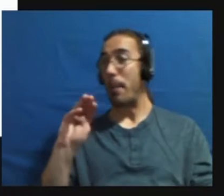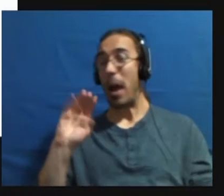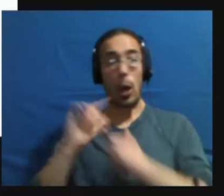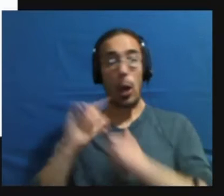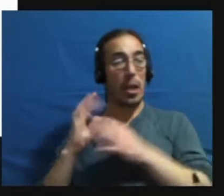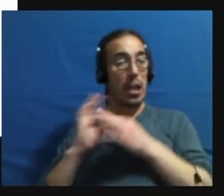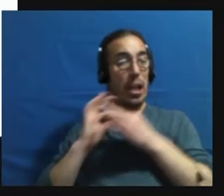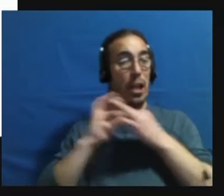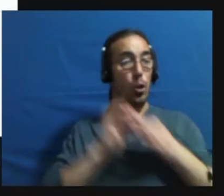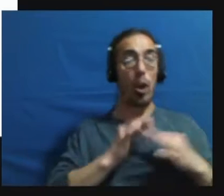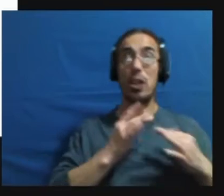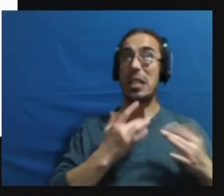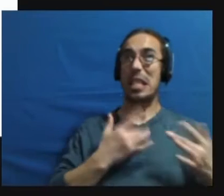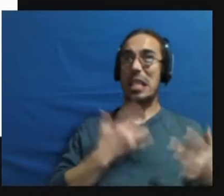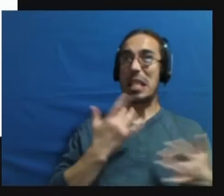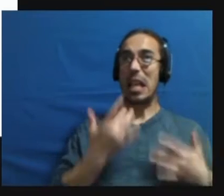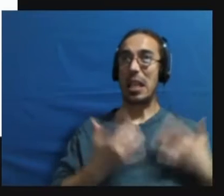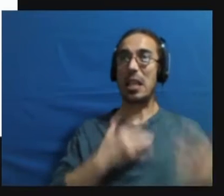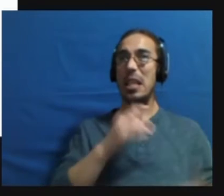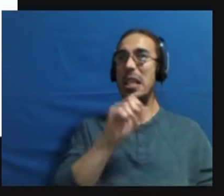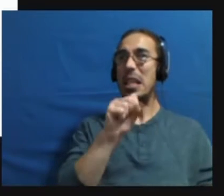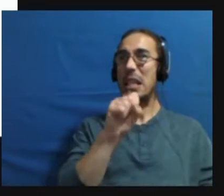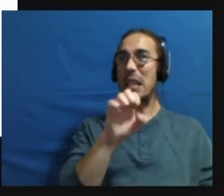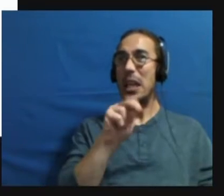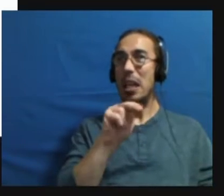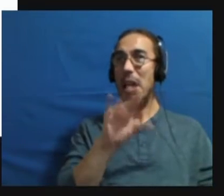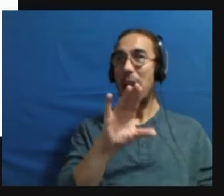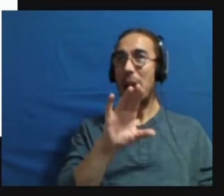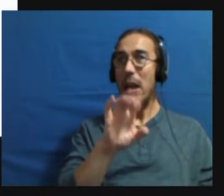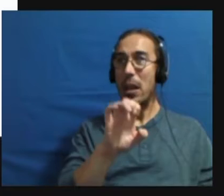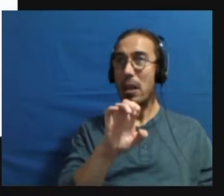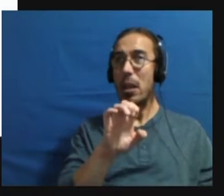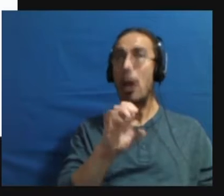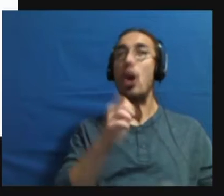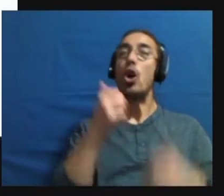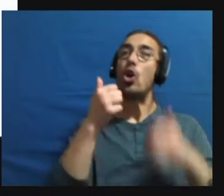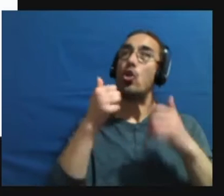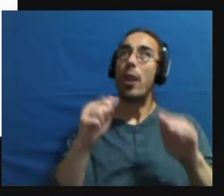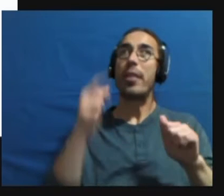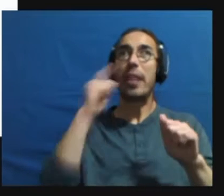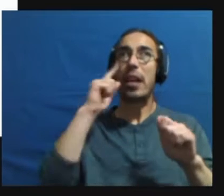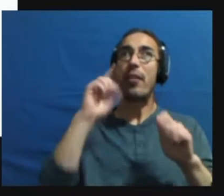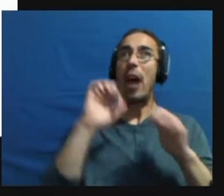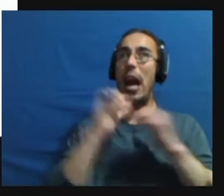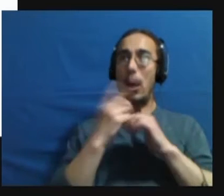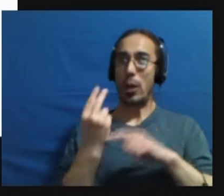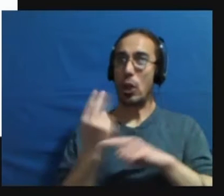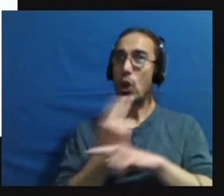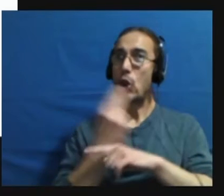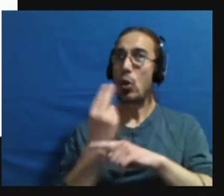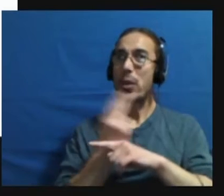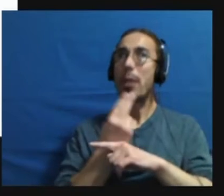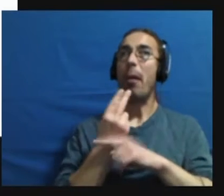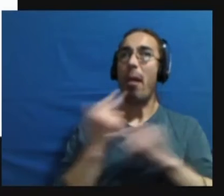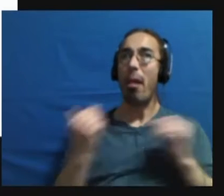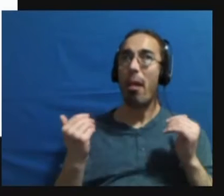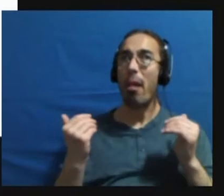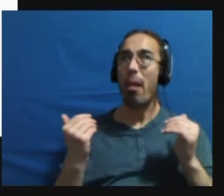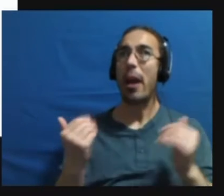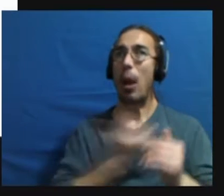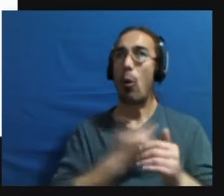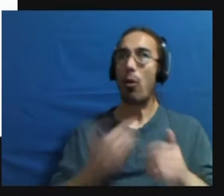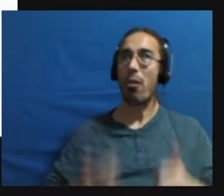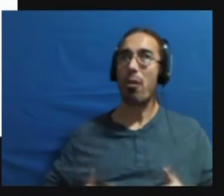senses, let's think about how we can embrace these in our lives in order to destigmatize that we should